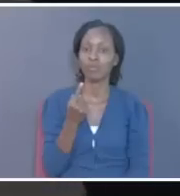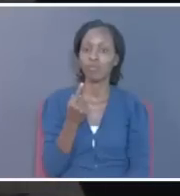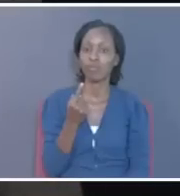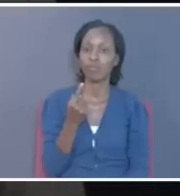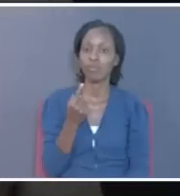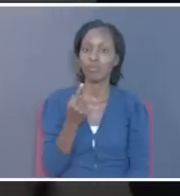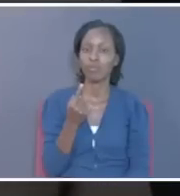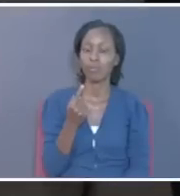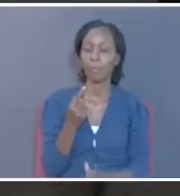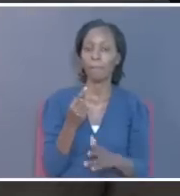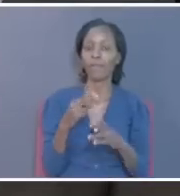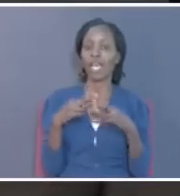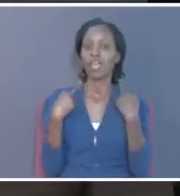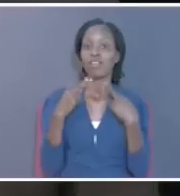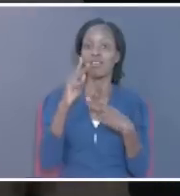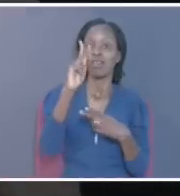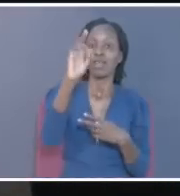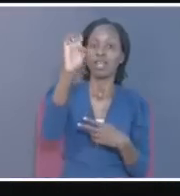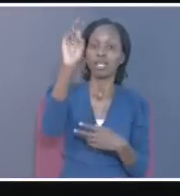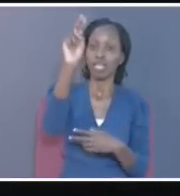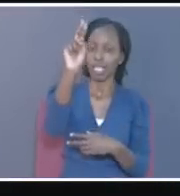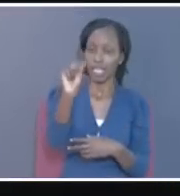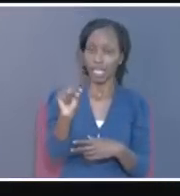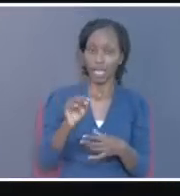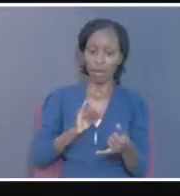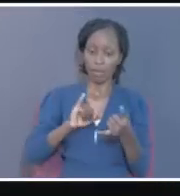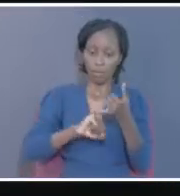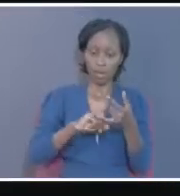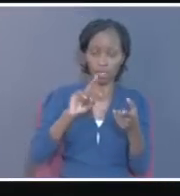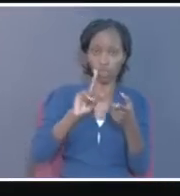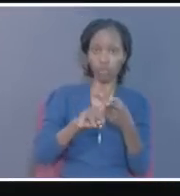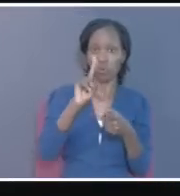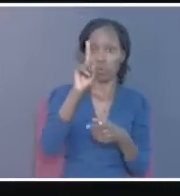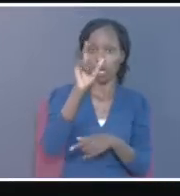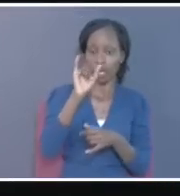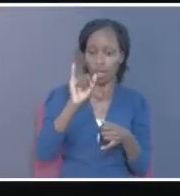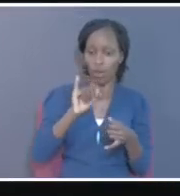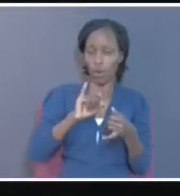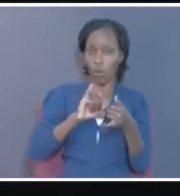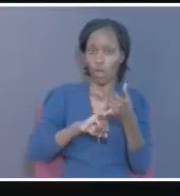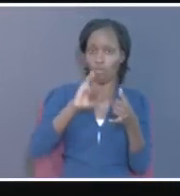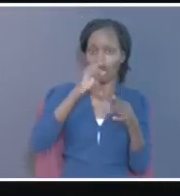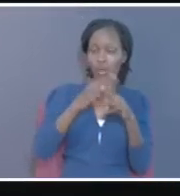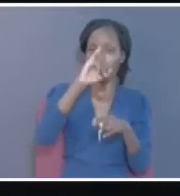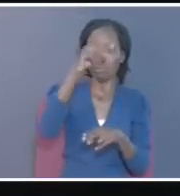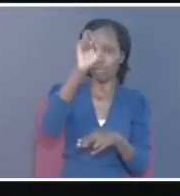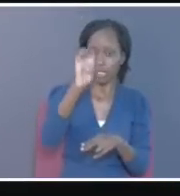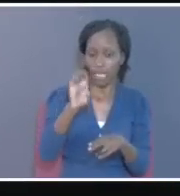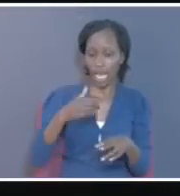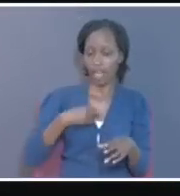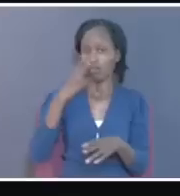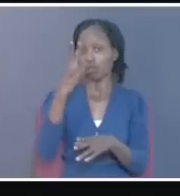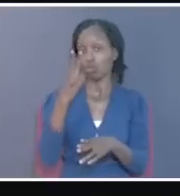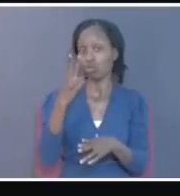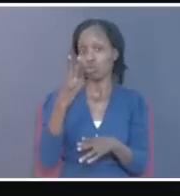than Reverend Ken Isige. He is married to Jen Isige. They are blessed with two teenagers. And just before